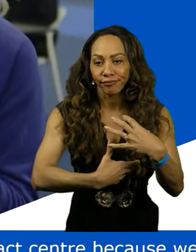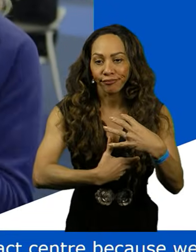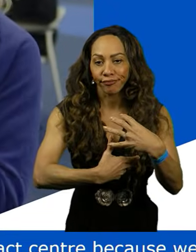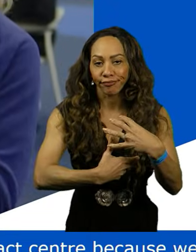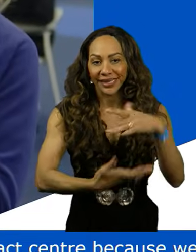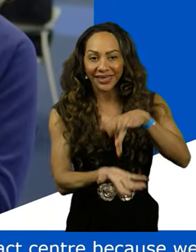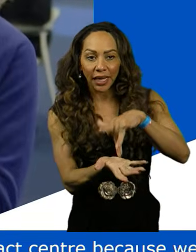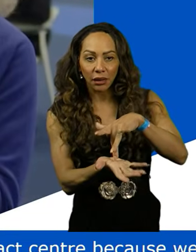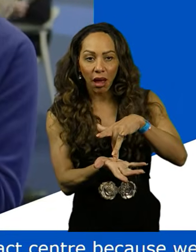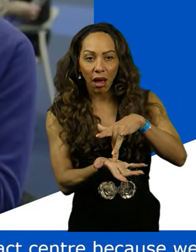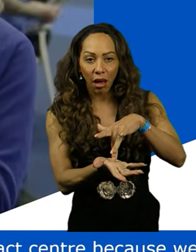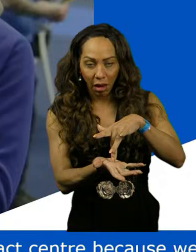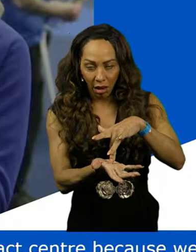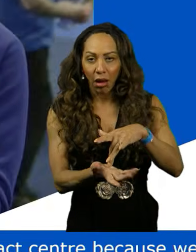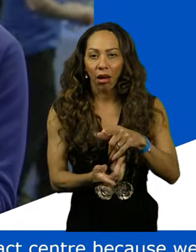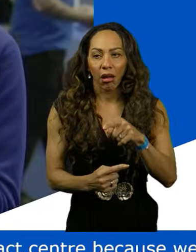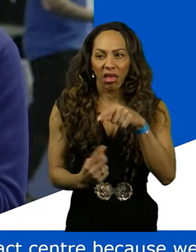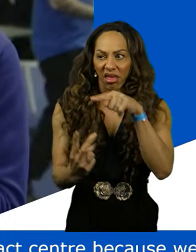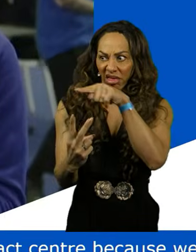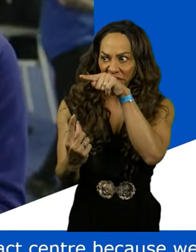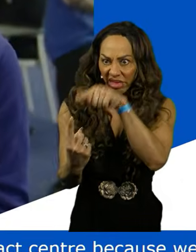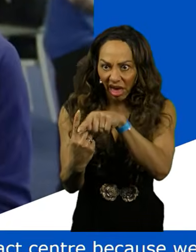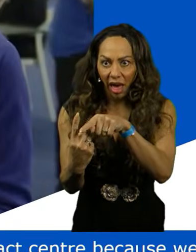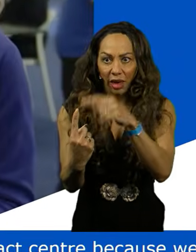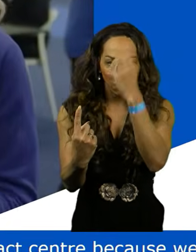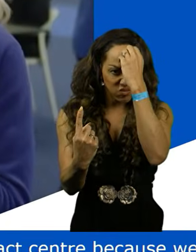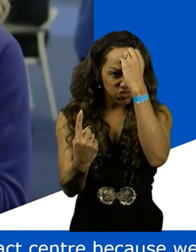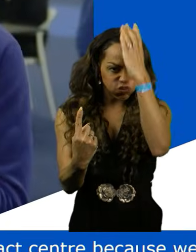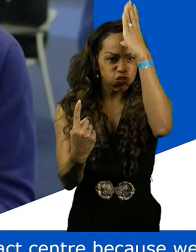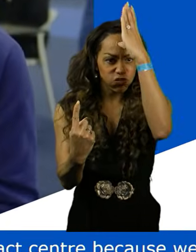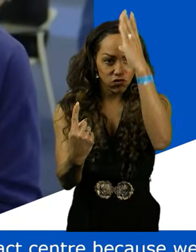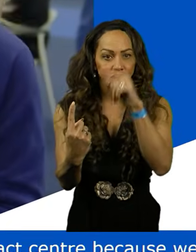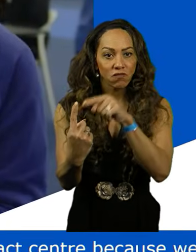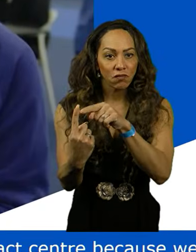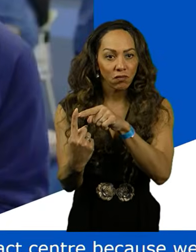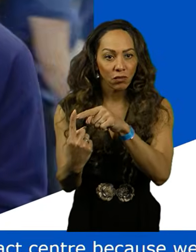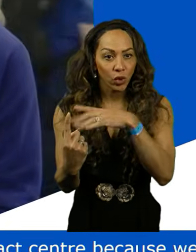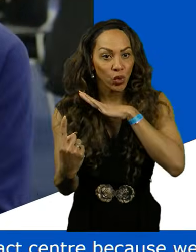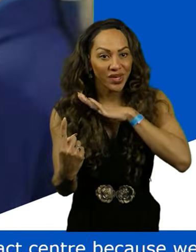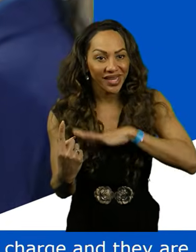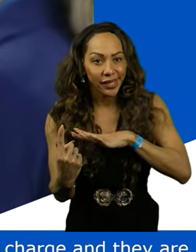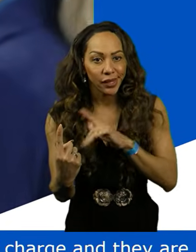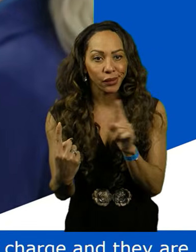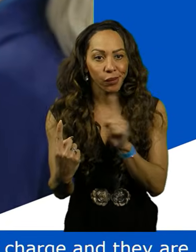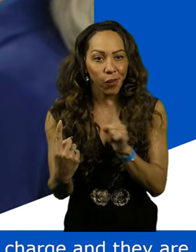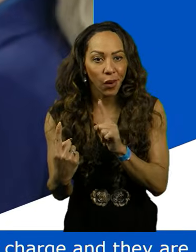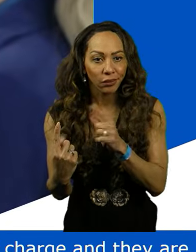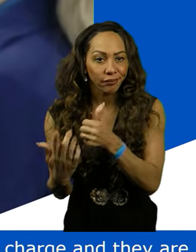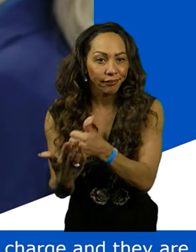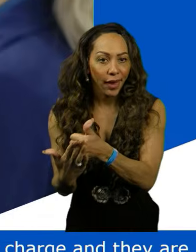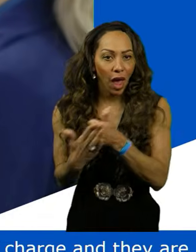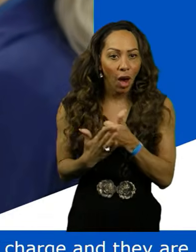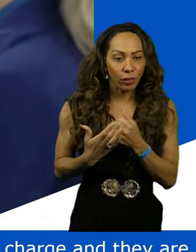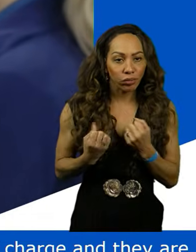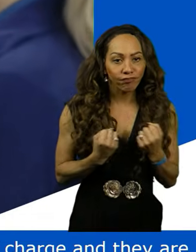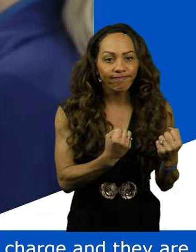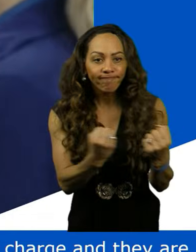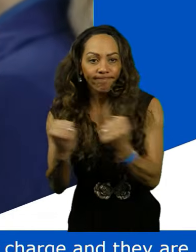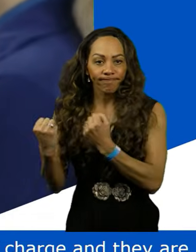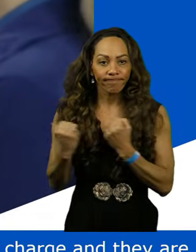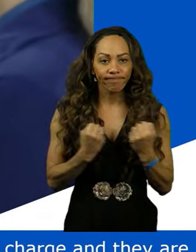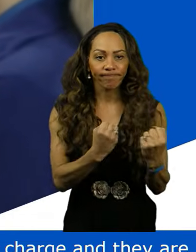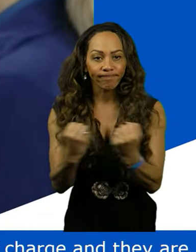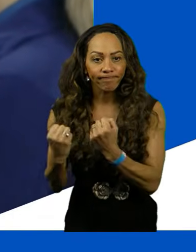well, and they are specialised in being able to tell you what you're going to be needing to be able to drive that car. Right. Absolutely, and like Sophie mentioned earlier as well,